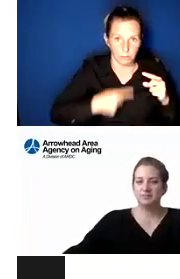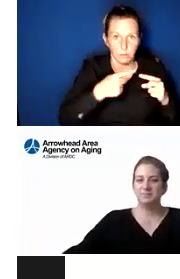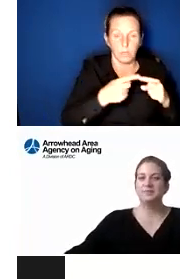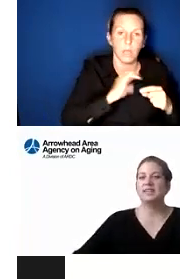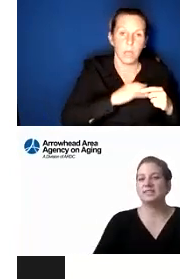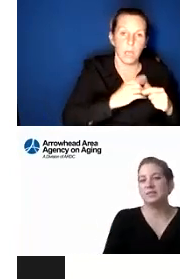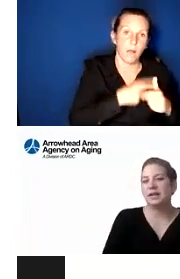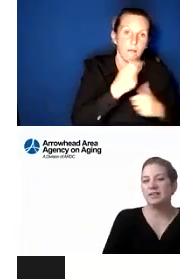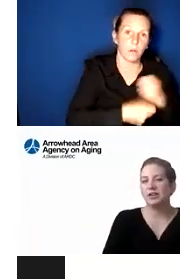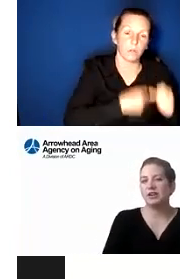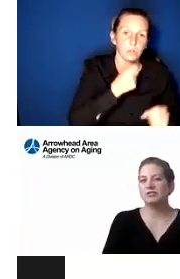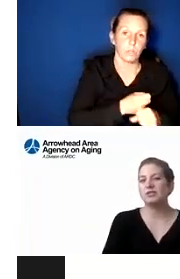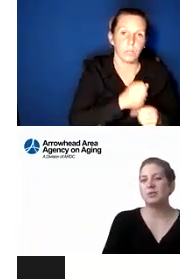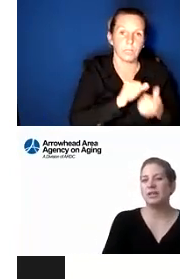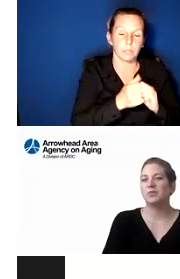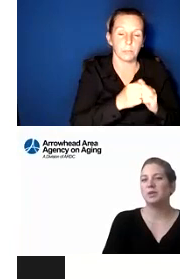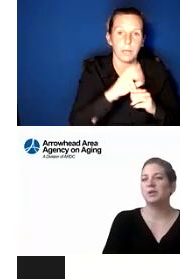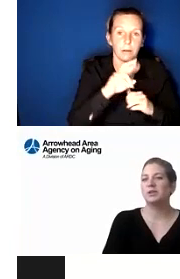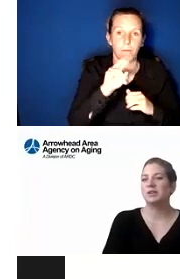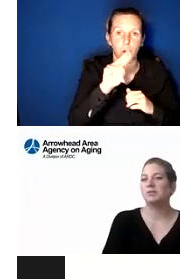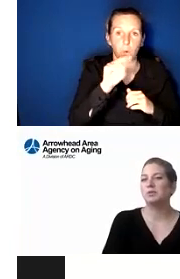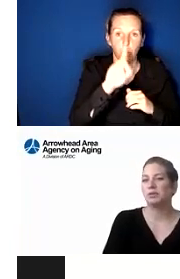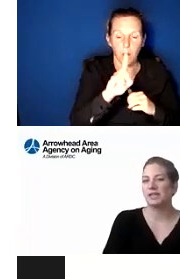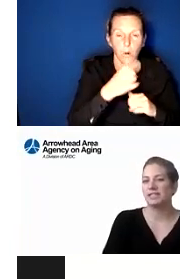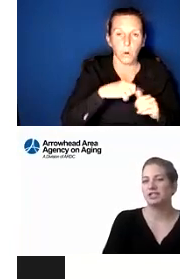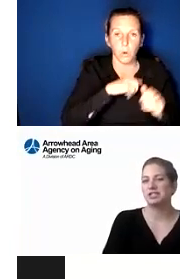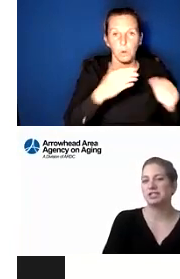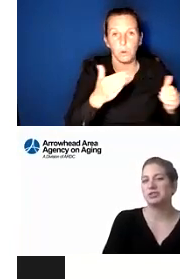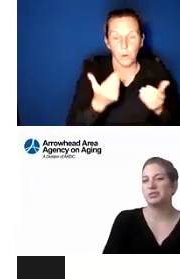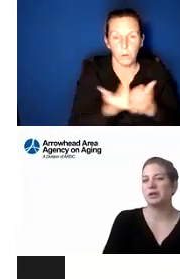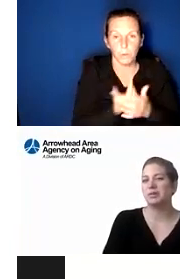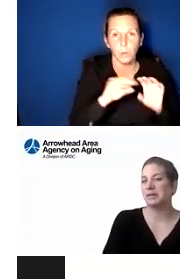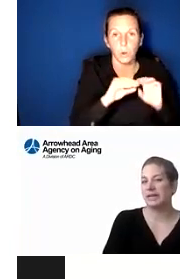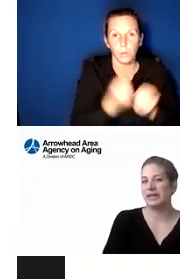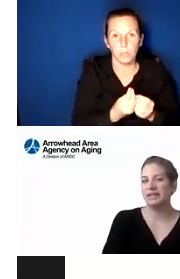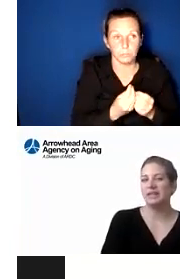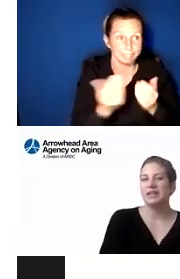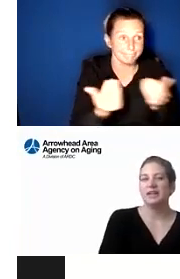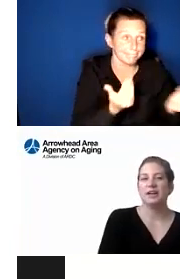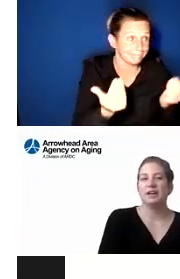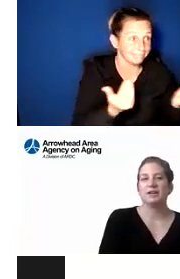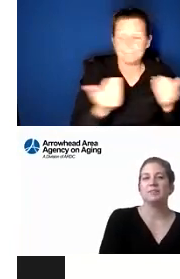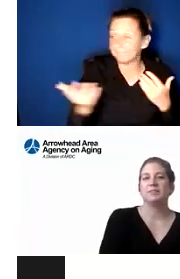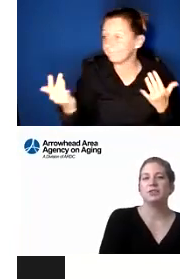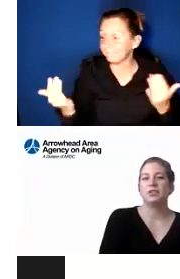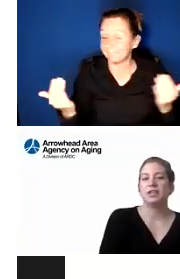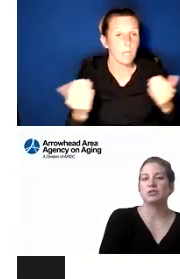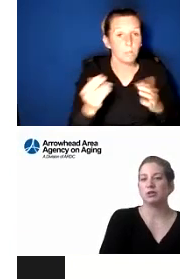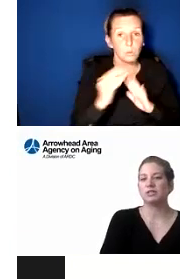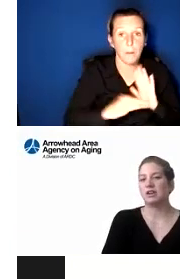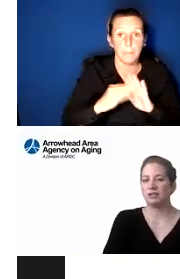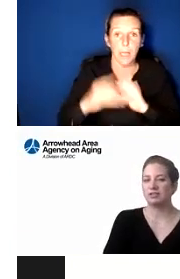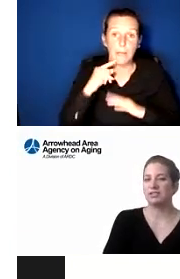year is a competitive round where we welcome new organizations to apply. The new